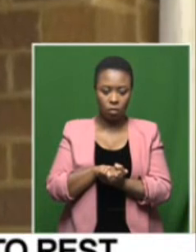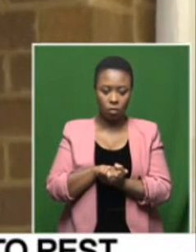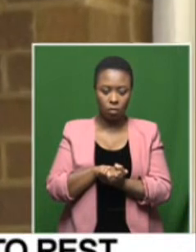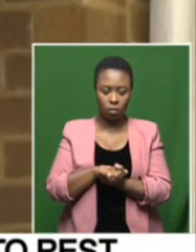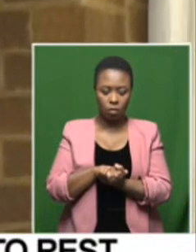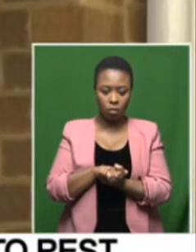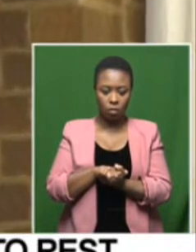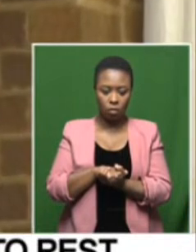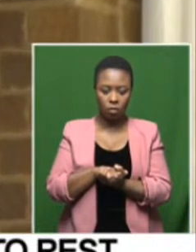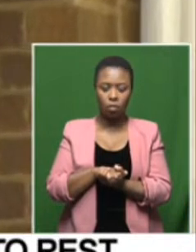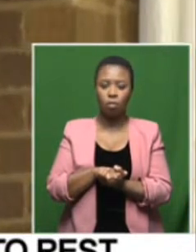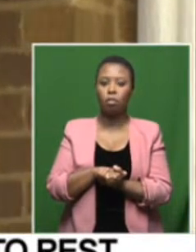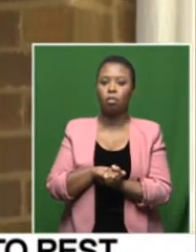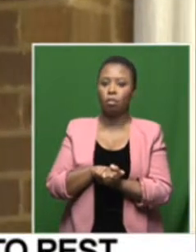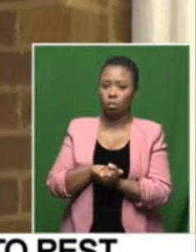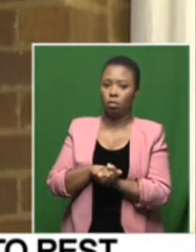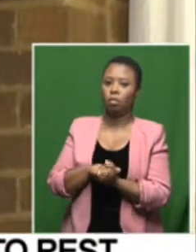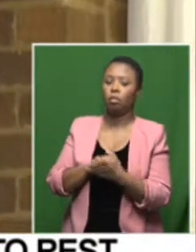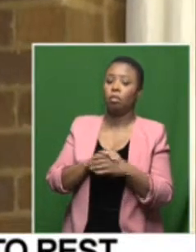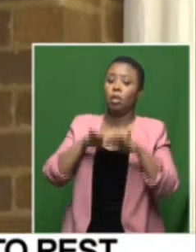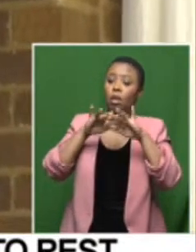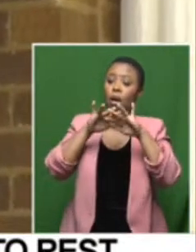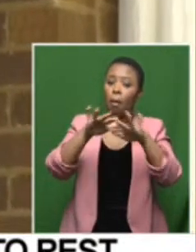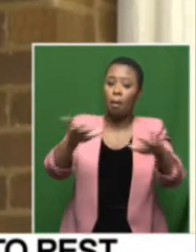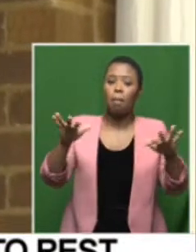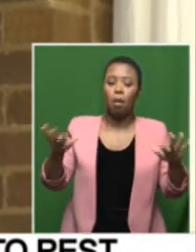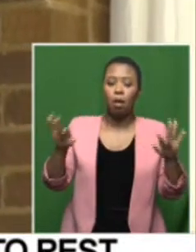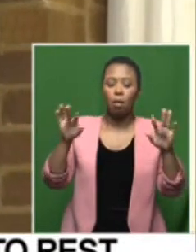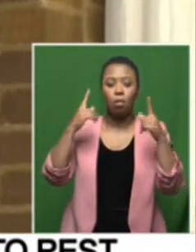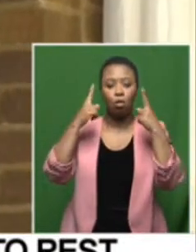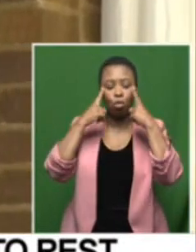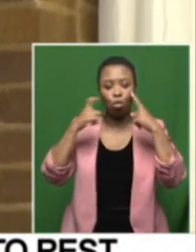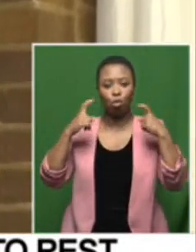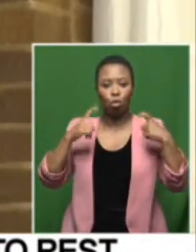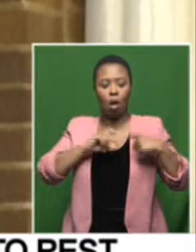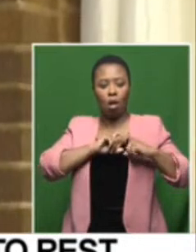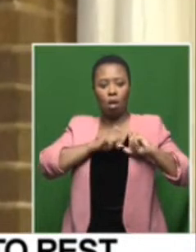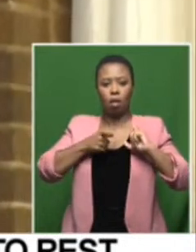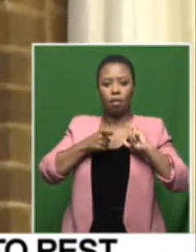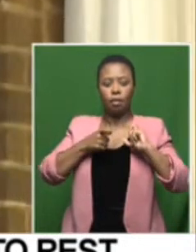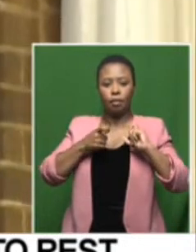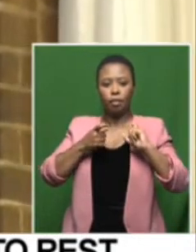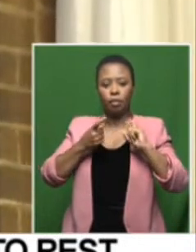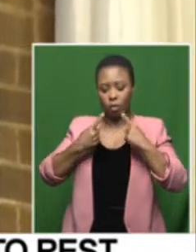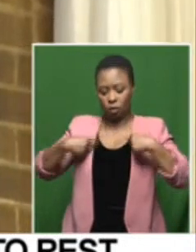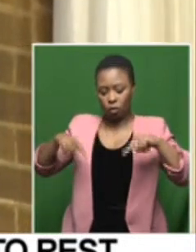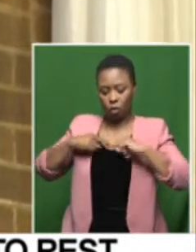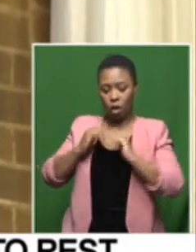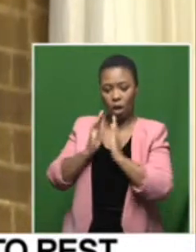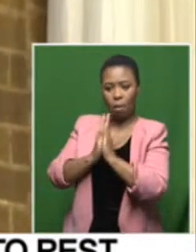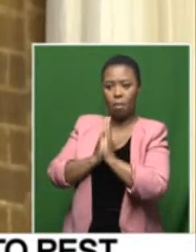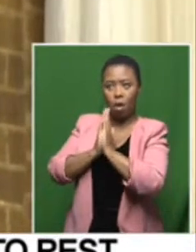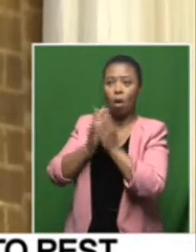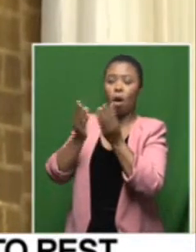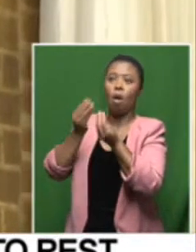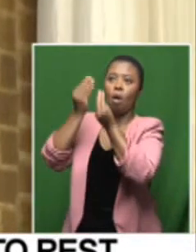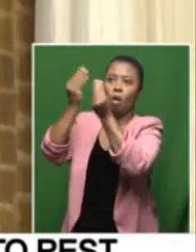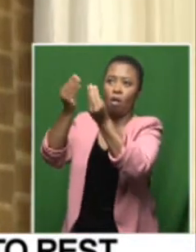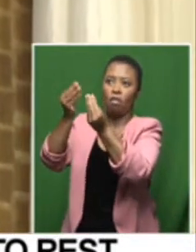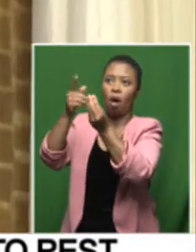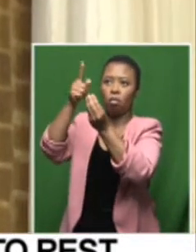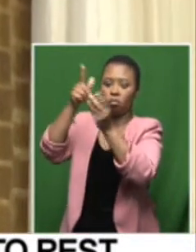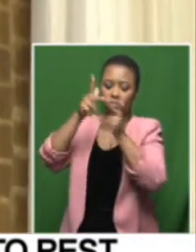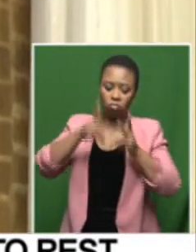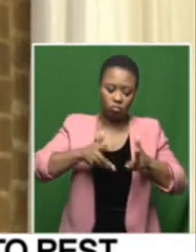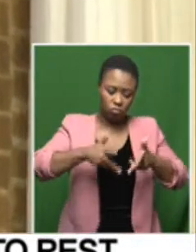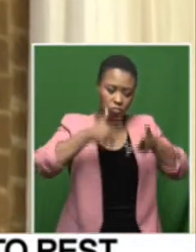Love to the cry of your people. Hear the prayers we offer for our departed brothers.